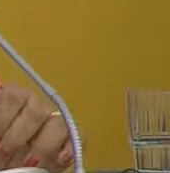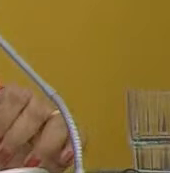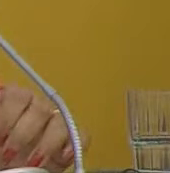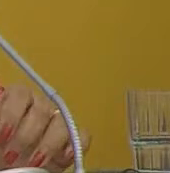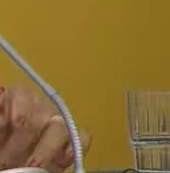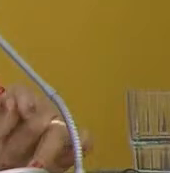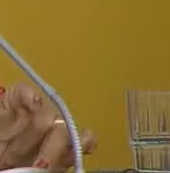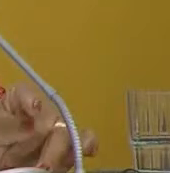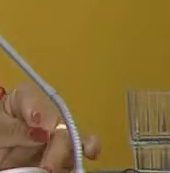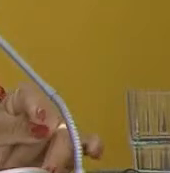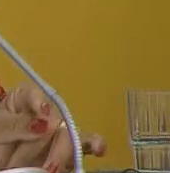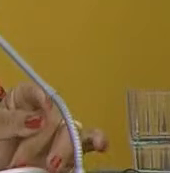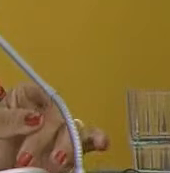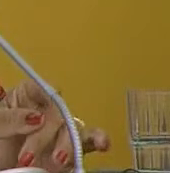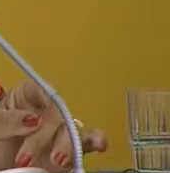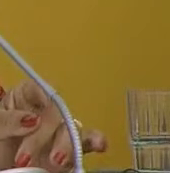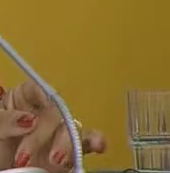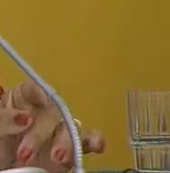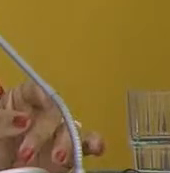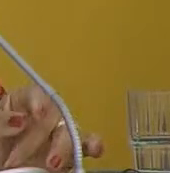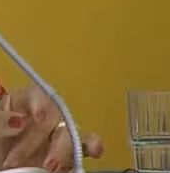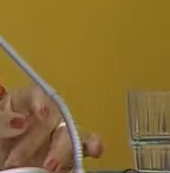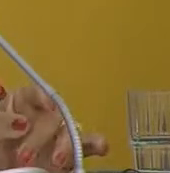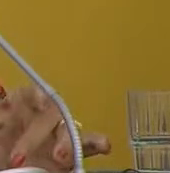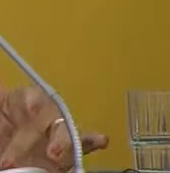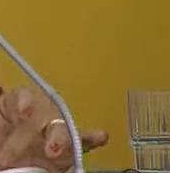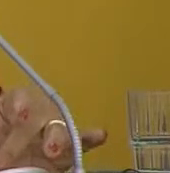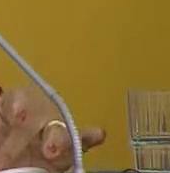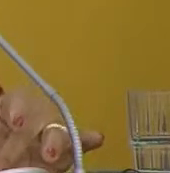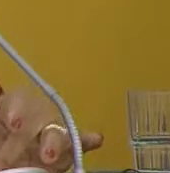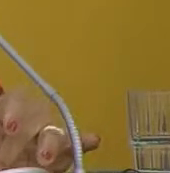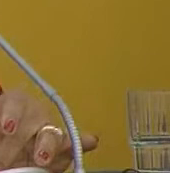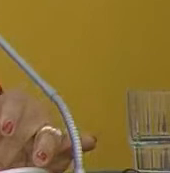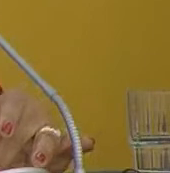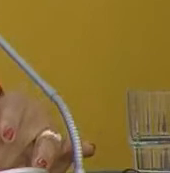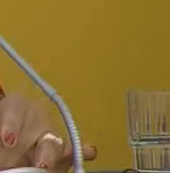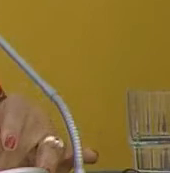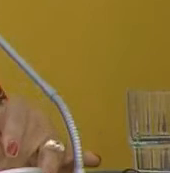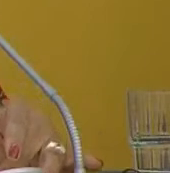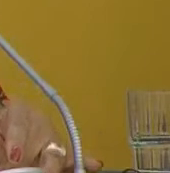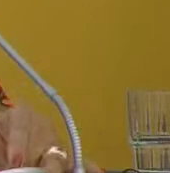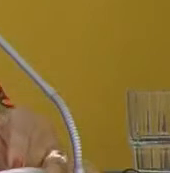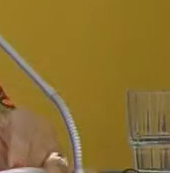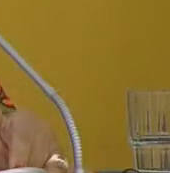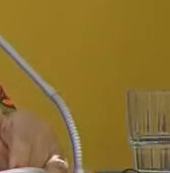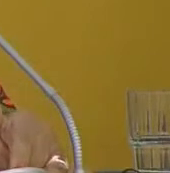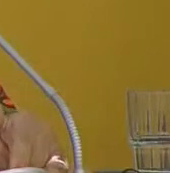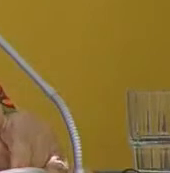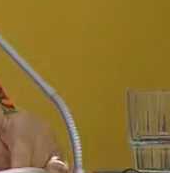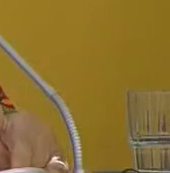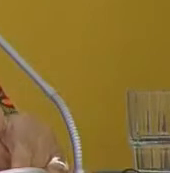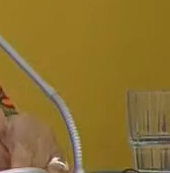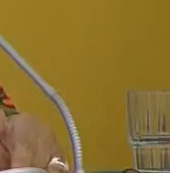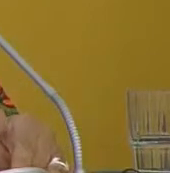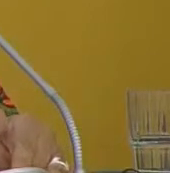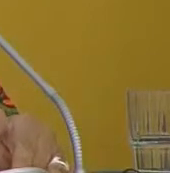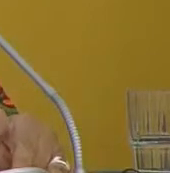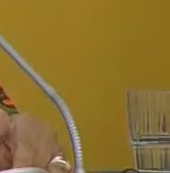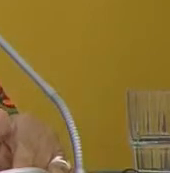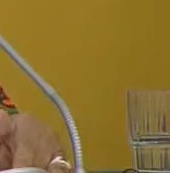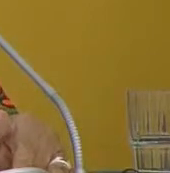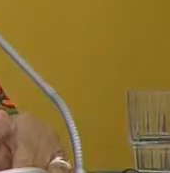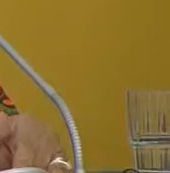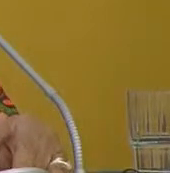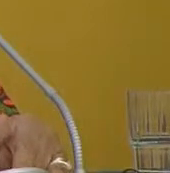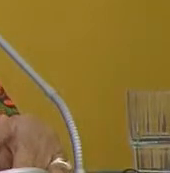jobs but training and development and to the opportunity for some to even start their own small online